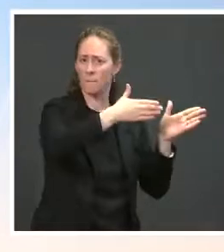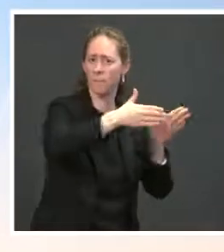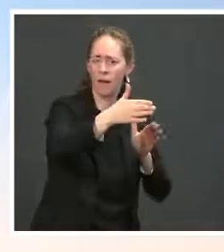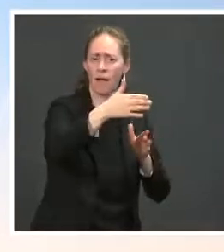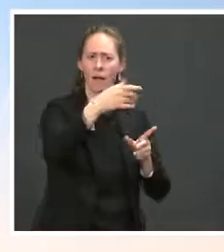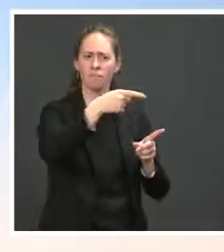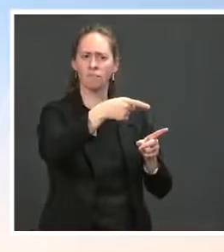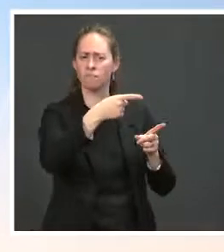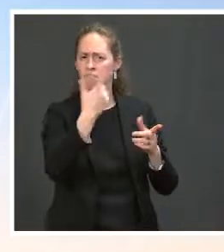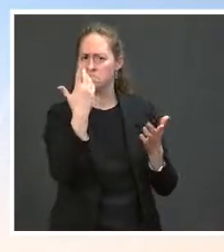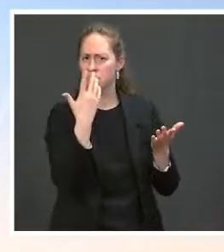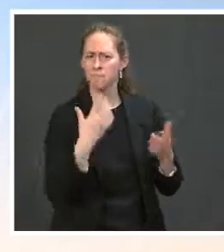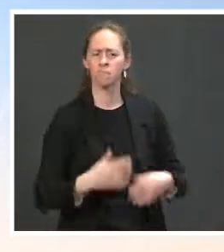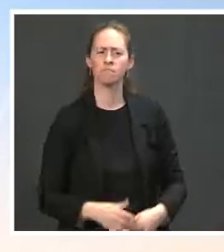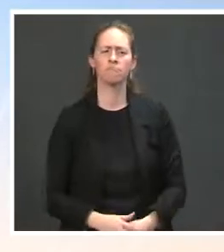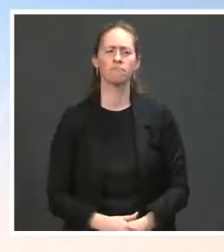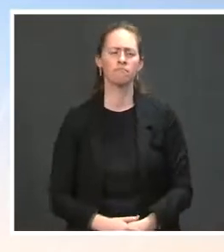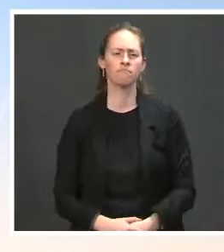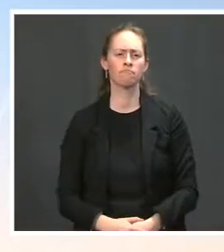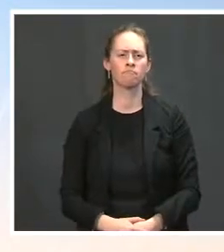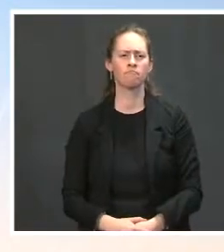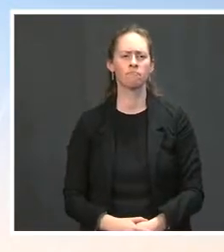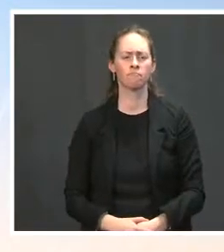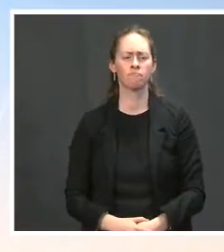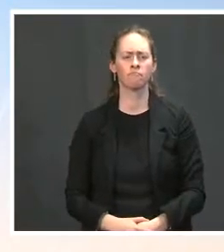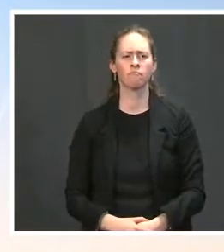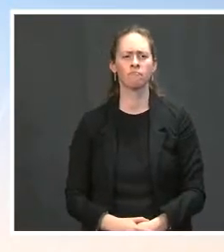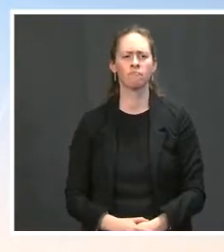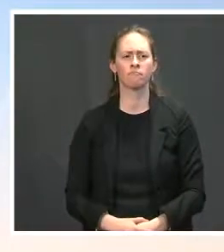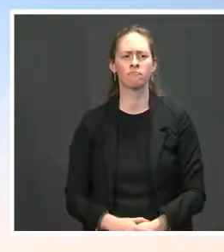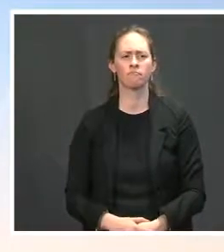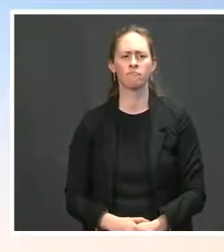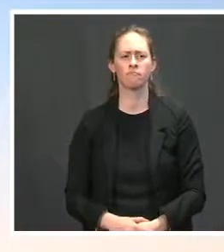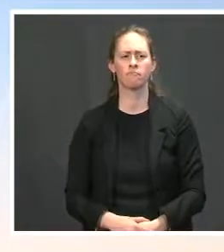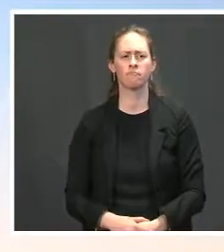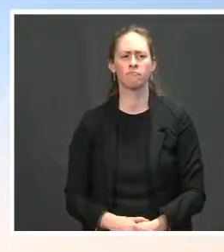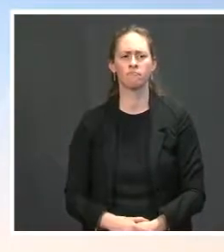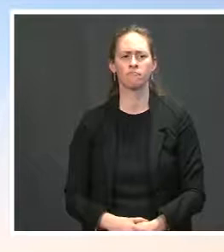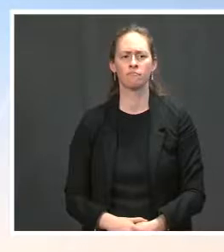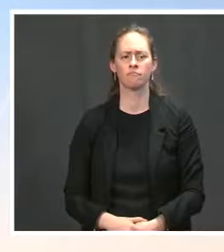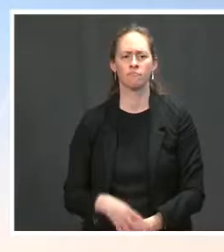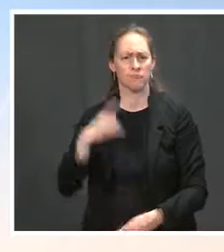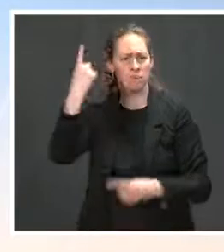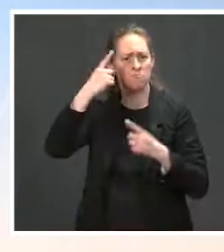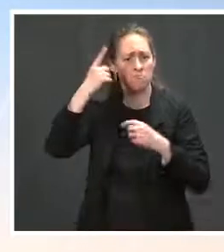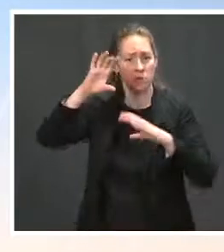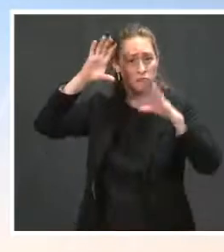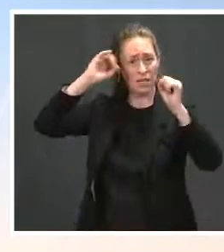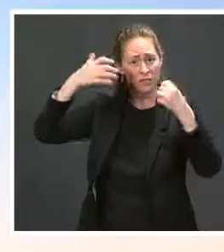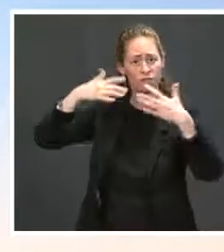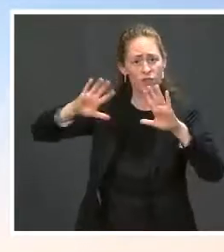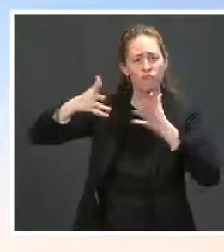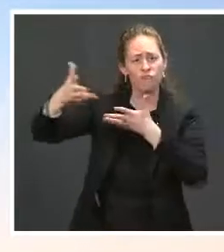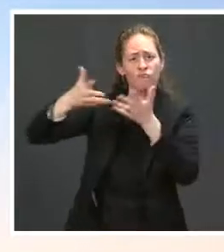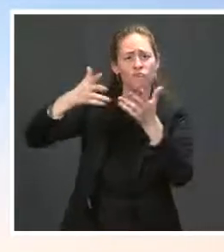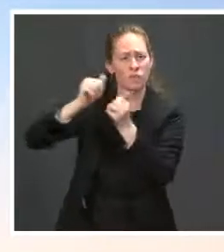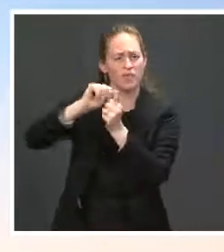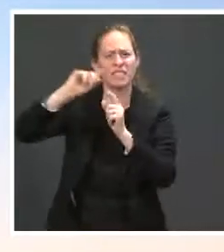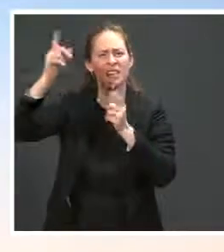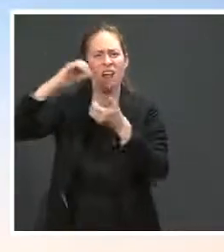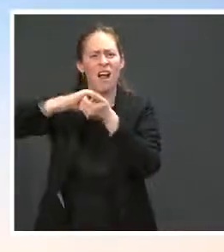with its allies and partners around the world about the BRI and generally trying to get partners to push back against